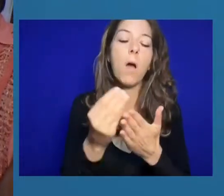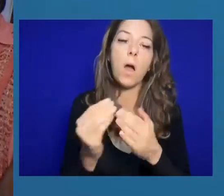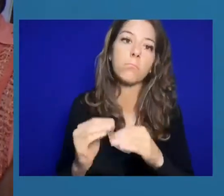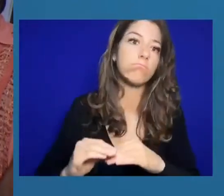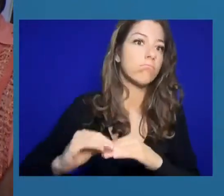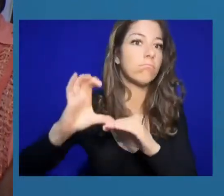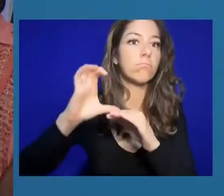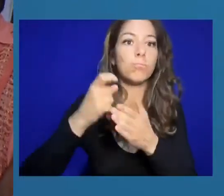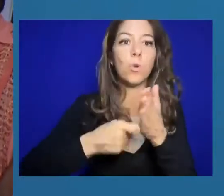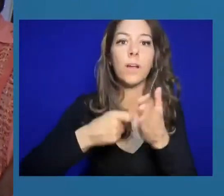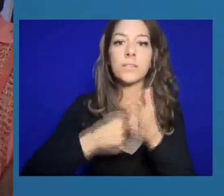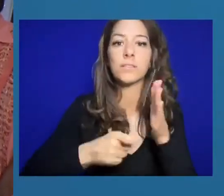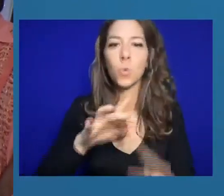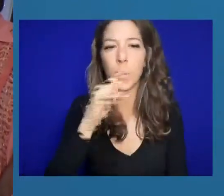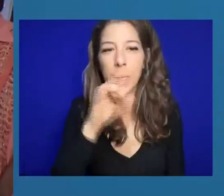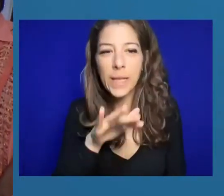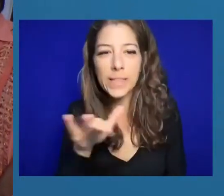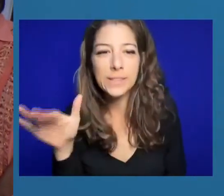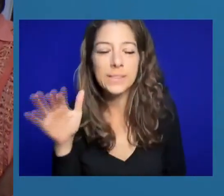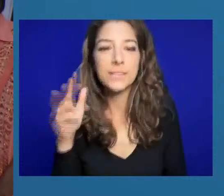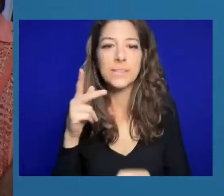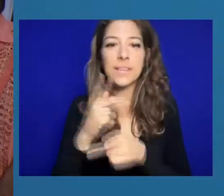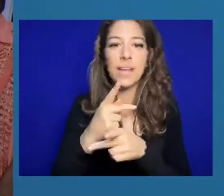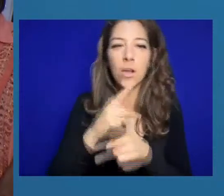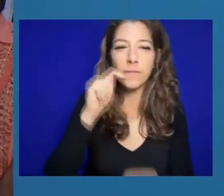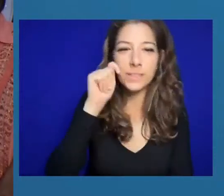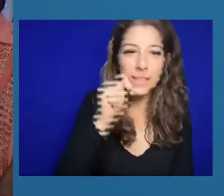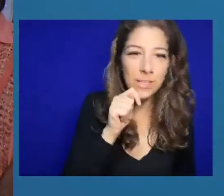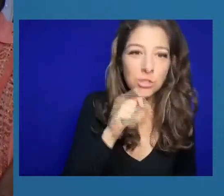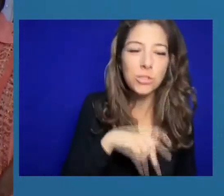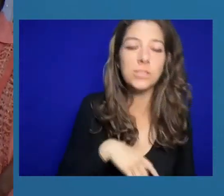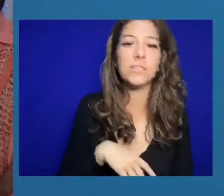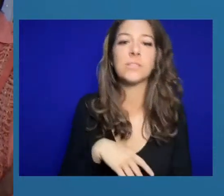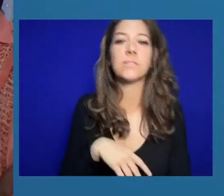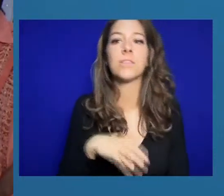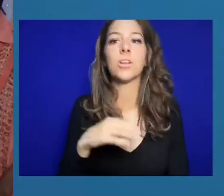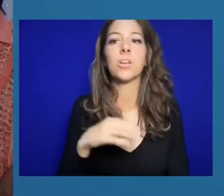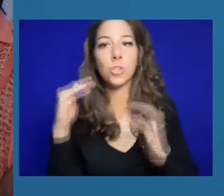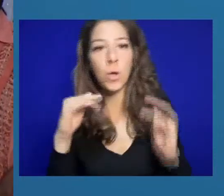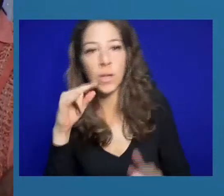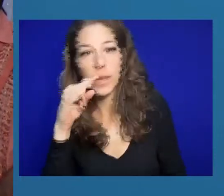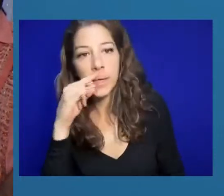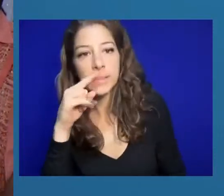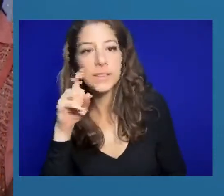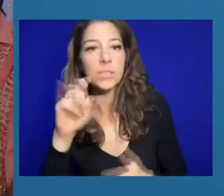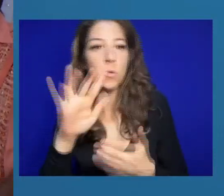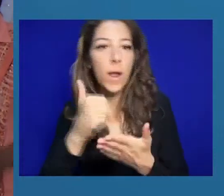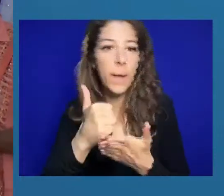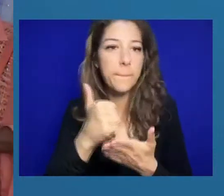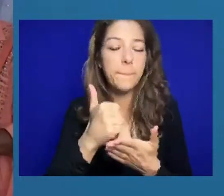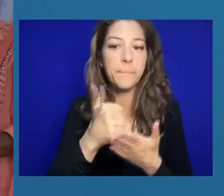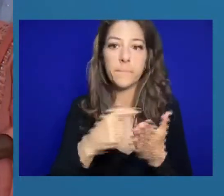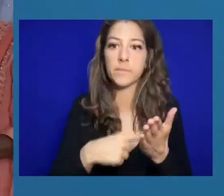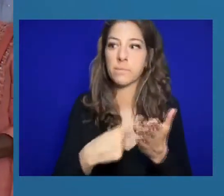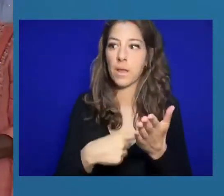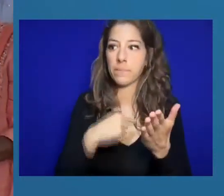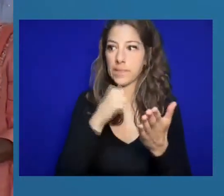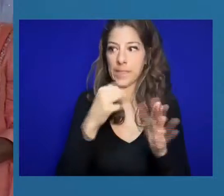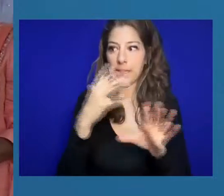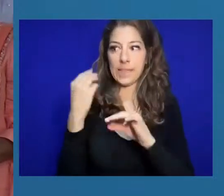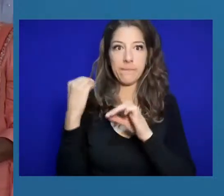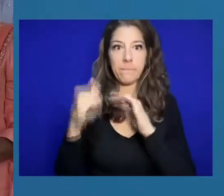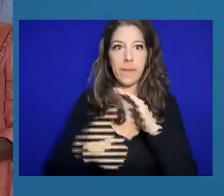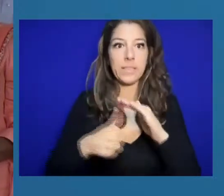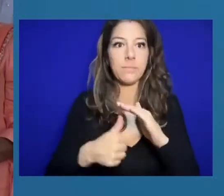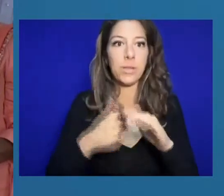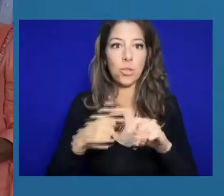little kids, taking care of your teenagers, your adult kids who needed your help. Sometimes they didn't even leave the basement, right? They couldn't find a